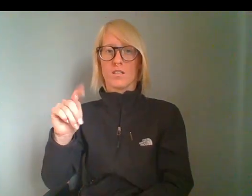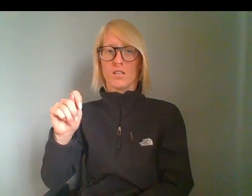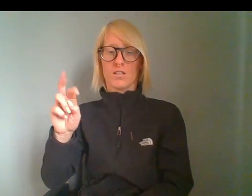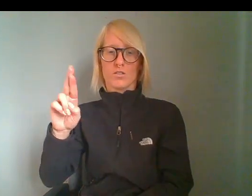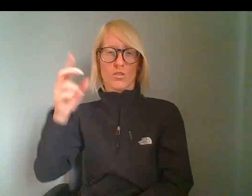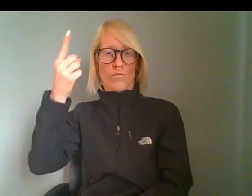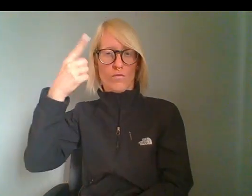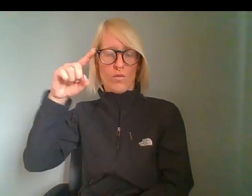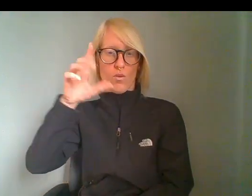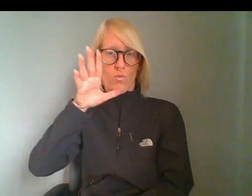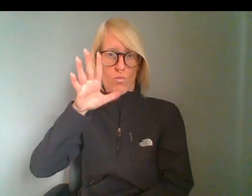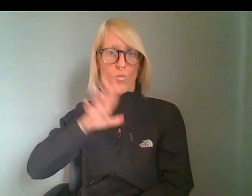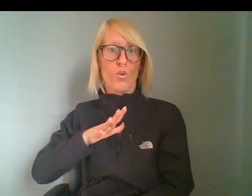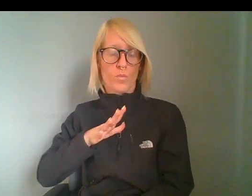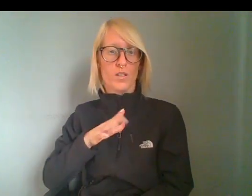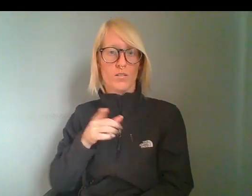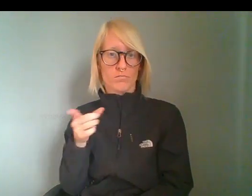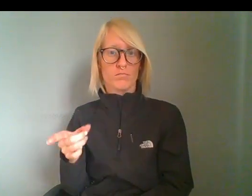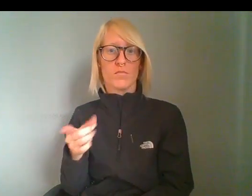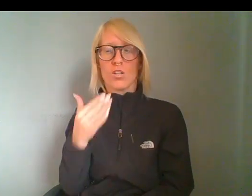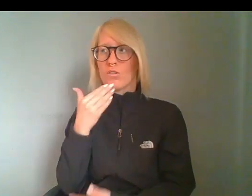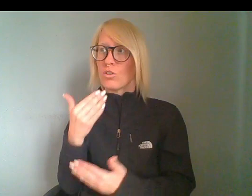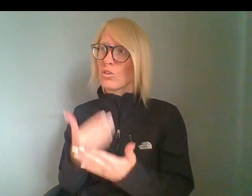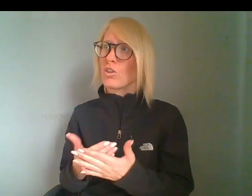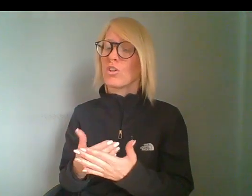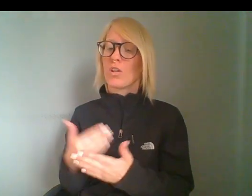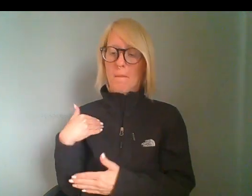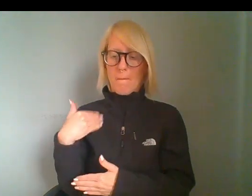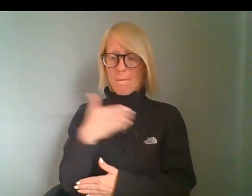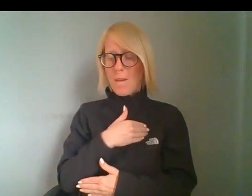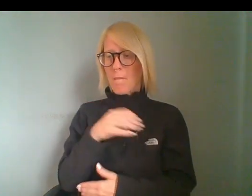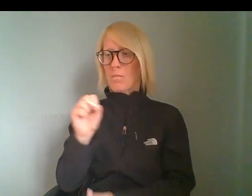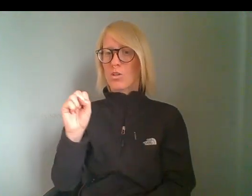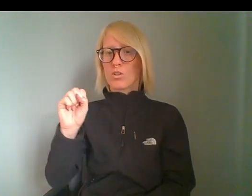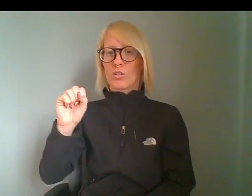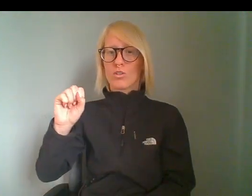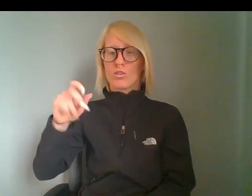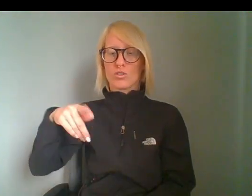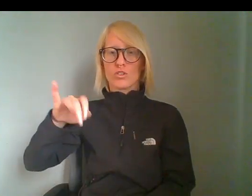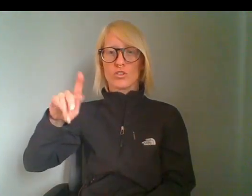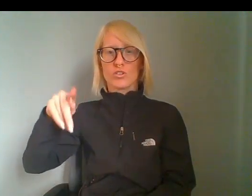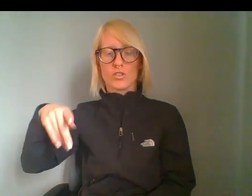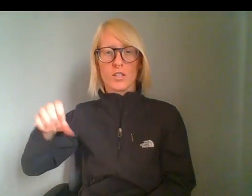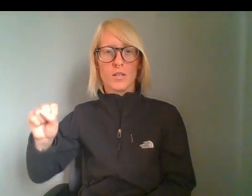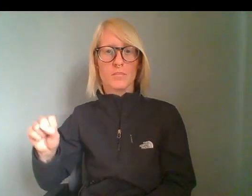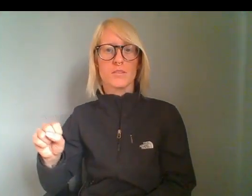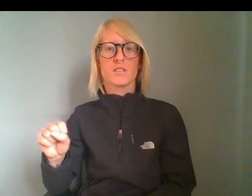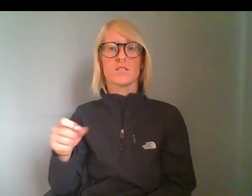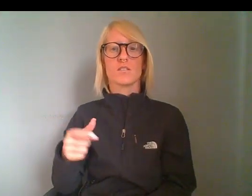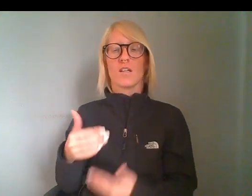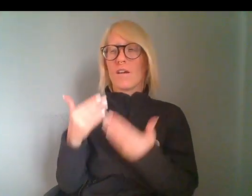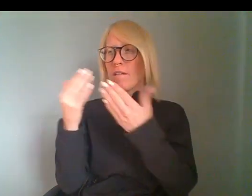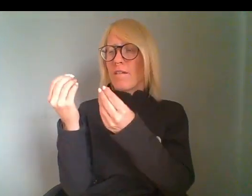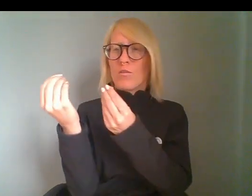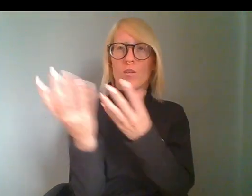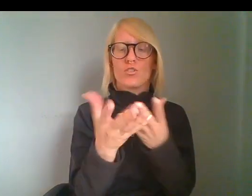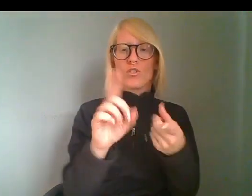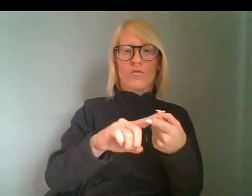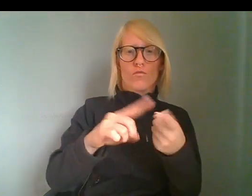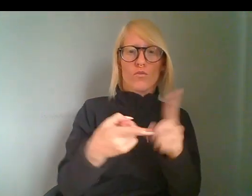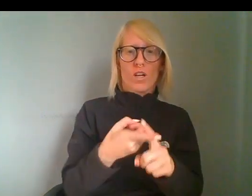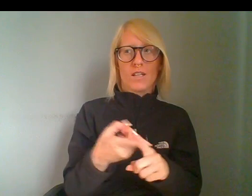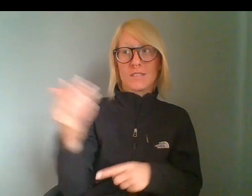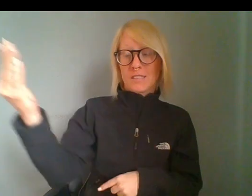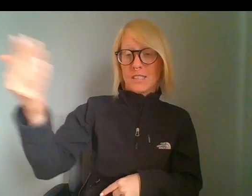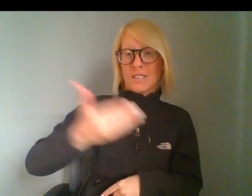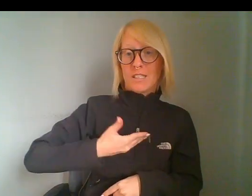the memberships, for people that are sending out information to their friends. I like the invite features